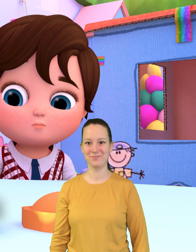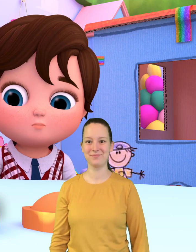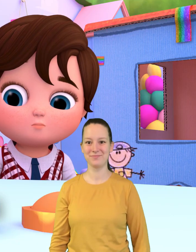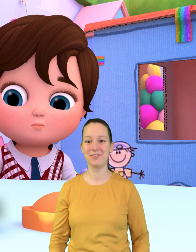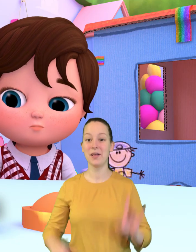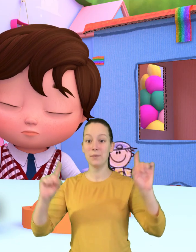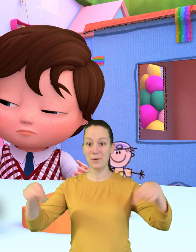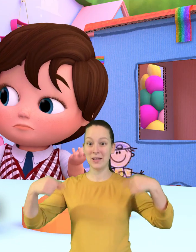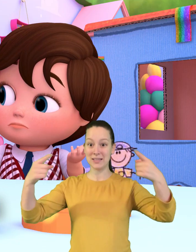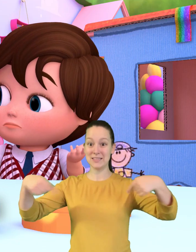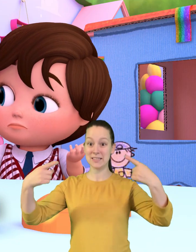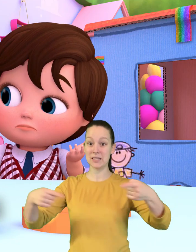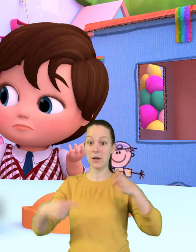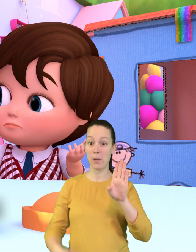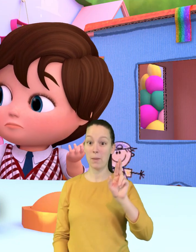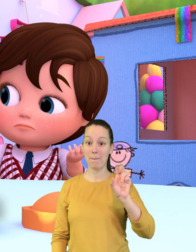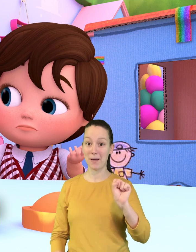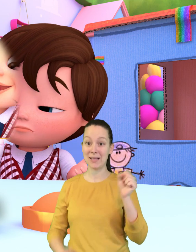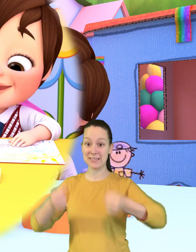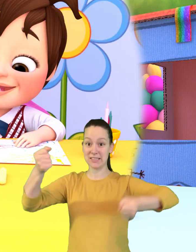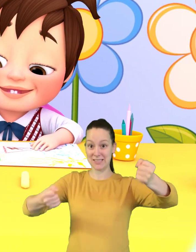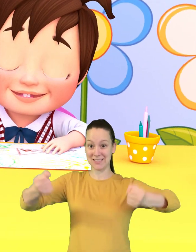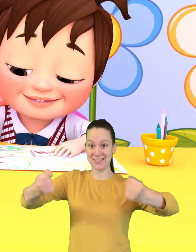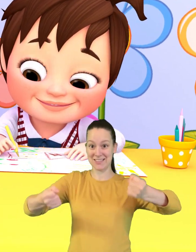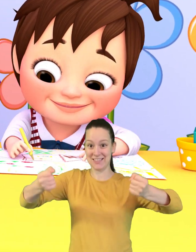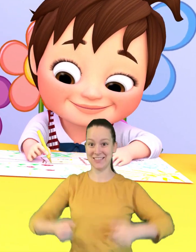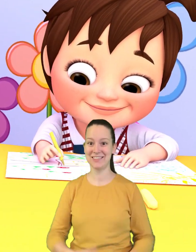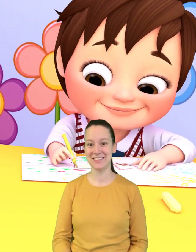The Wheels On The Bus